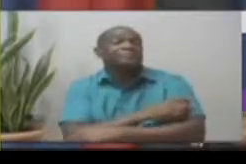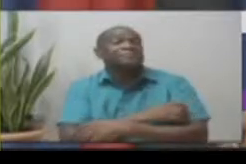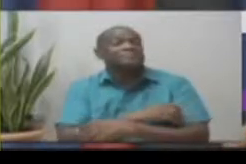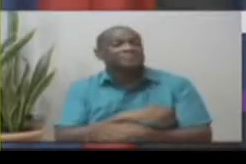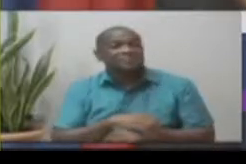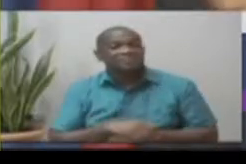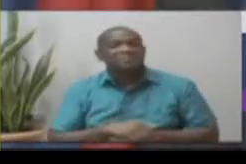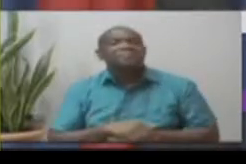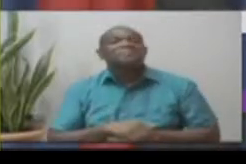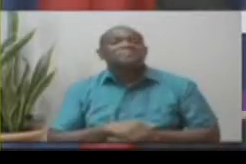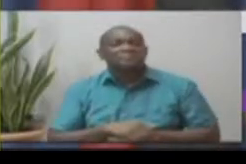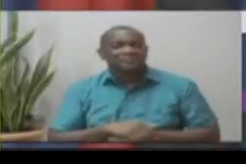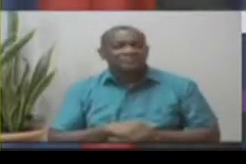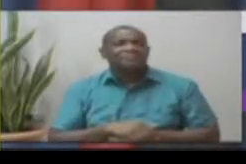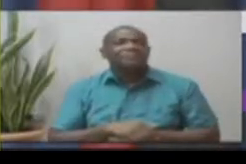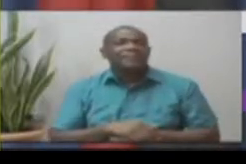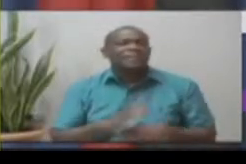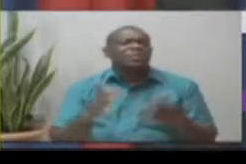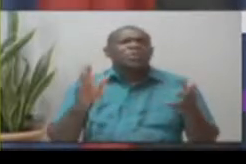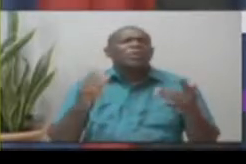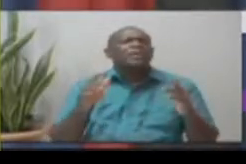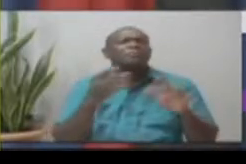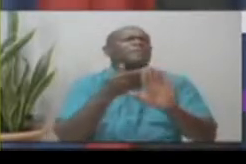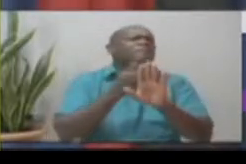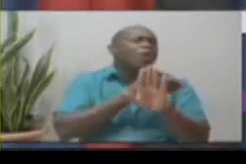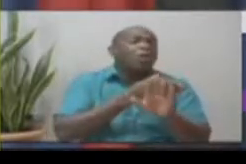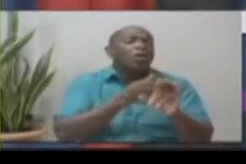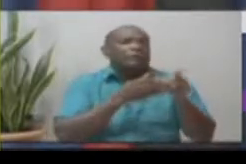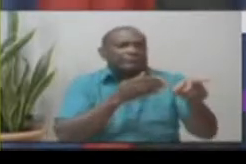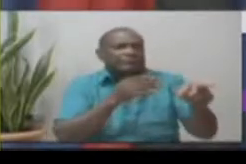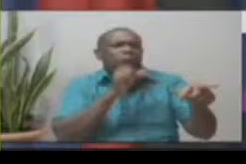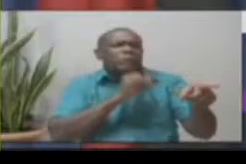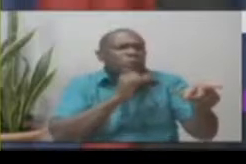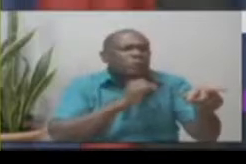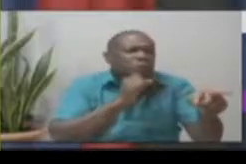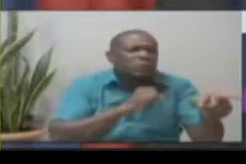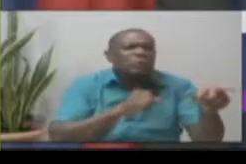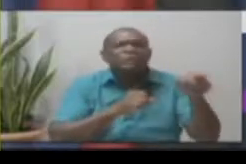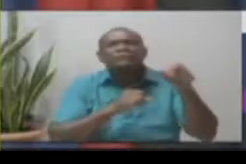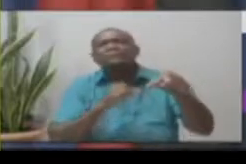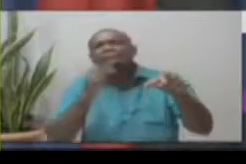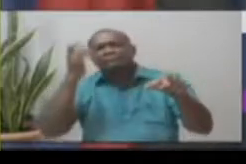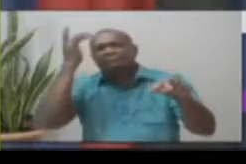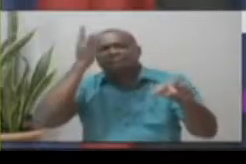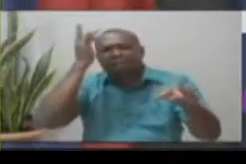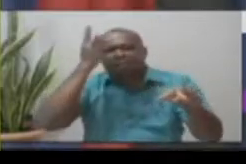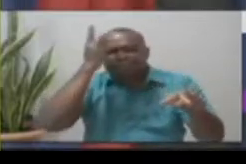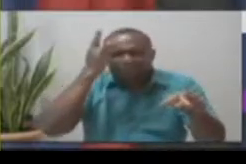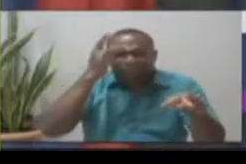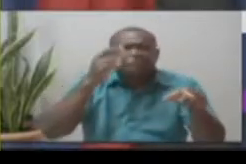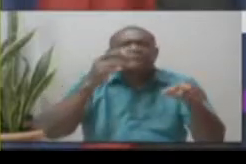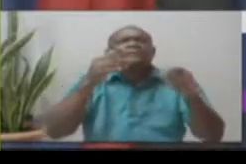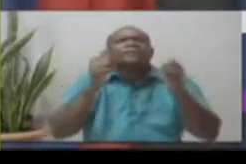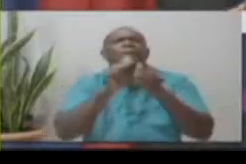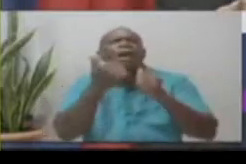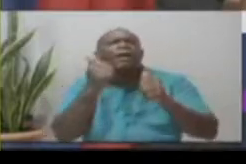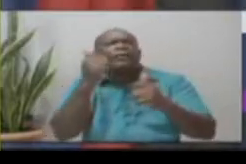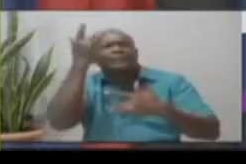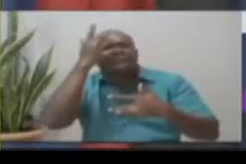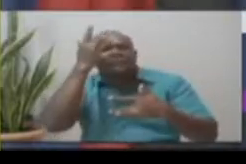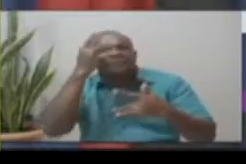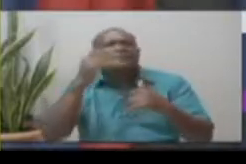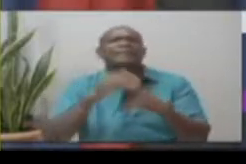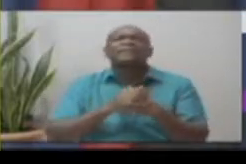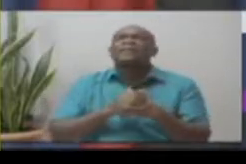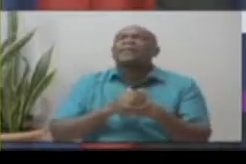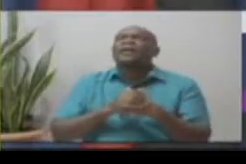by age at the upper end or by running out of vaccines from the main supplier, the